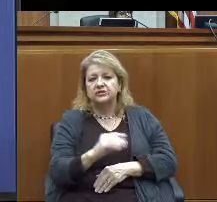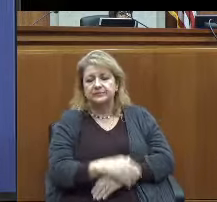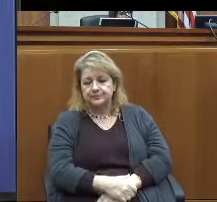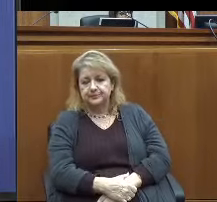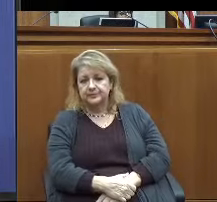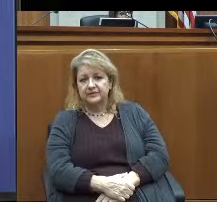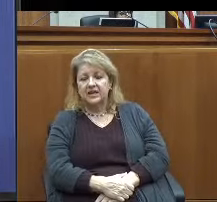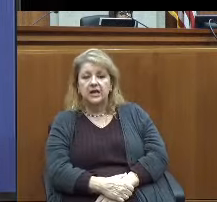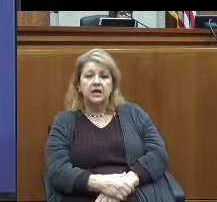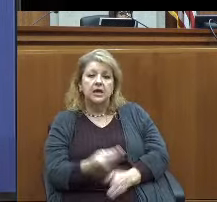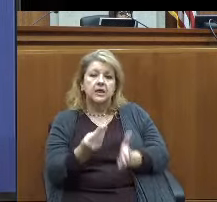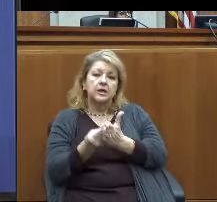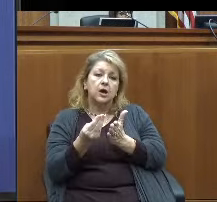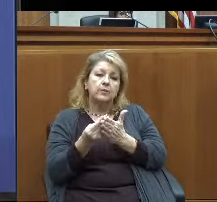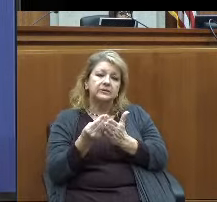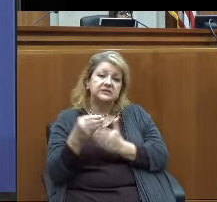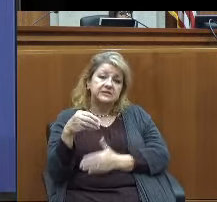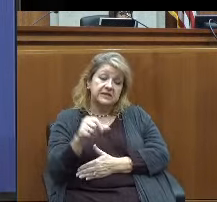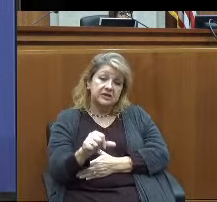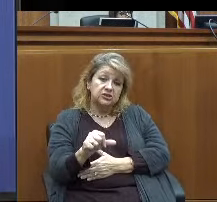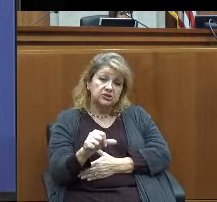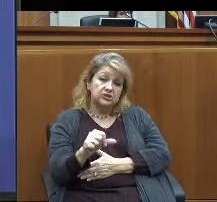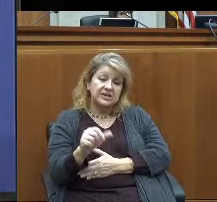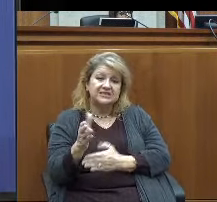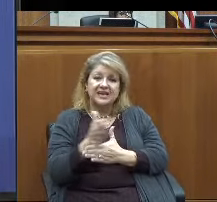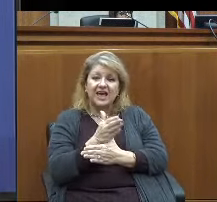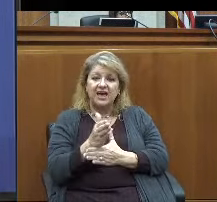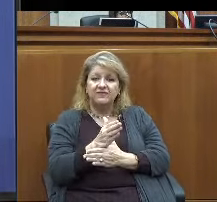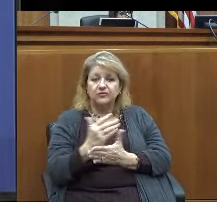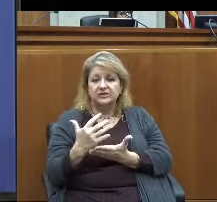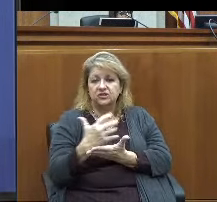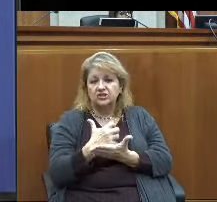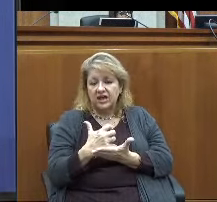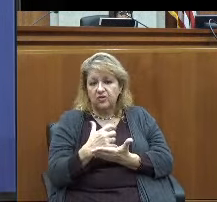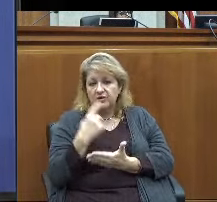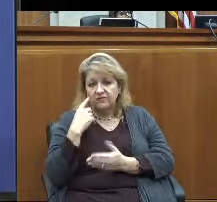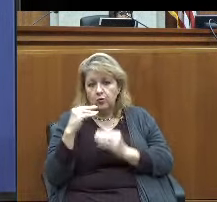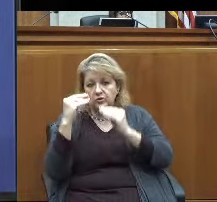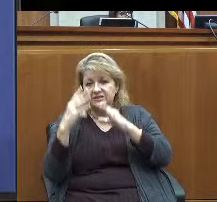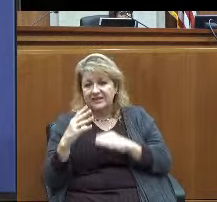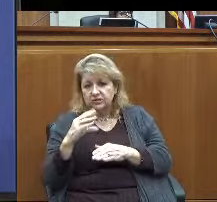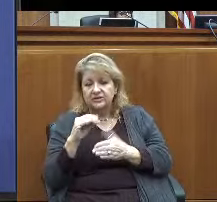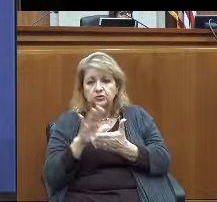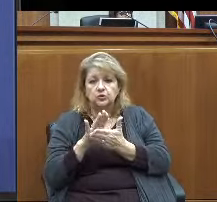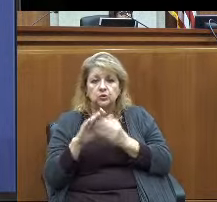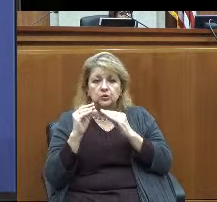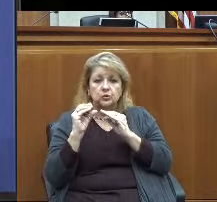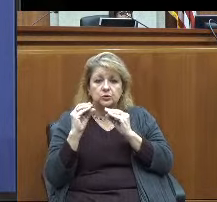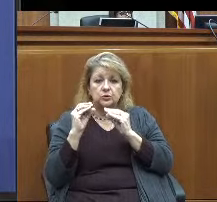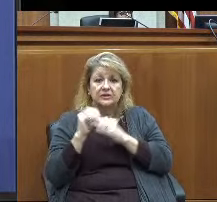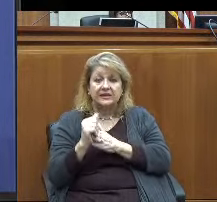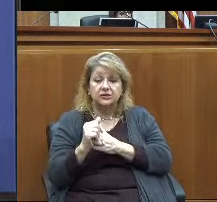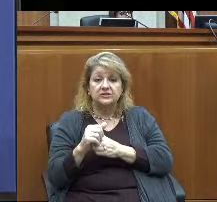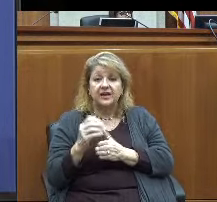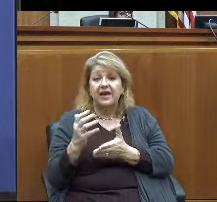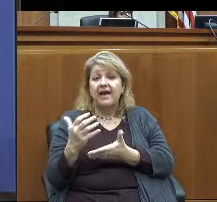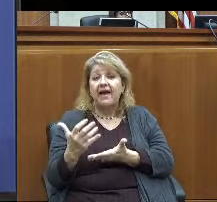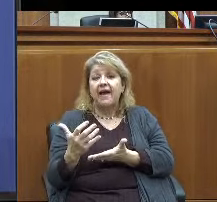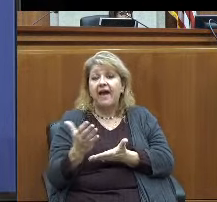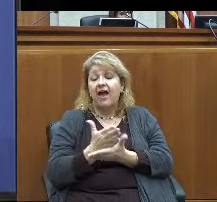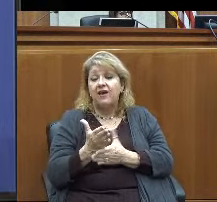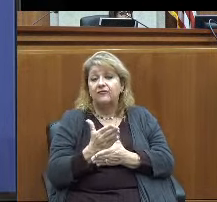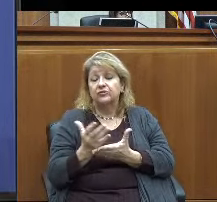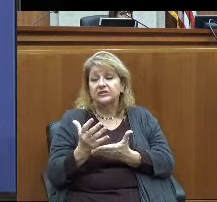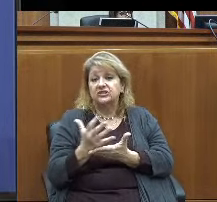The compensation section provides average salaries for teachers and school leaders. The average teacher salary increased by